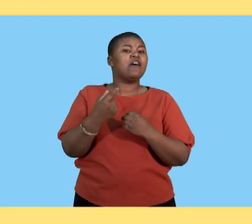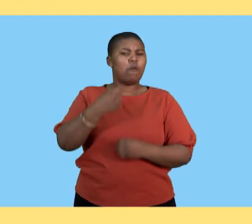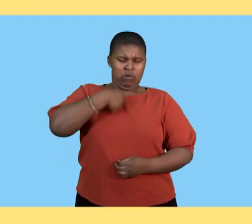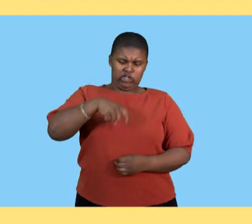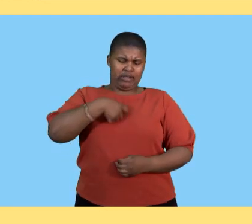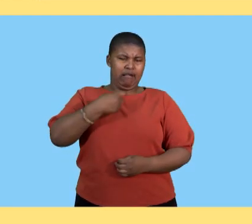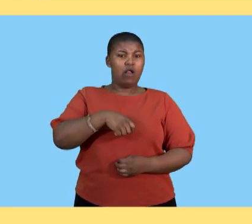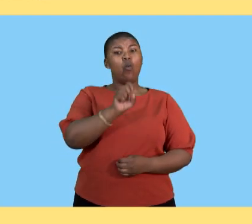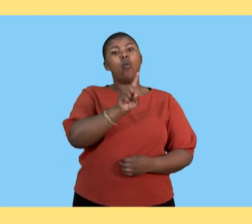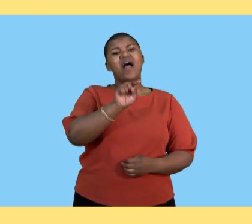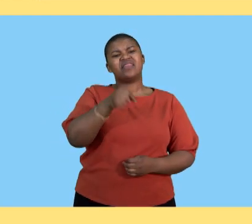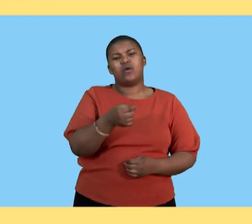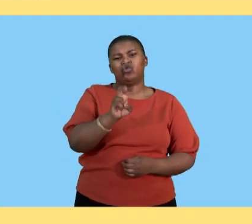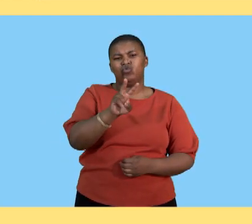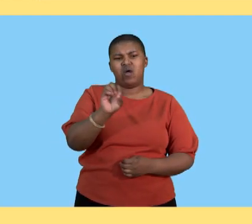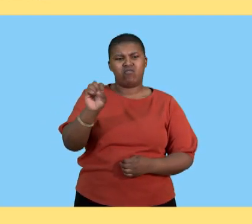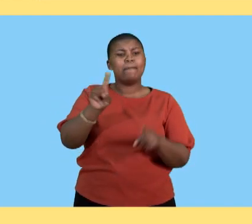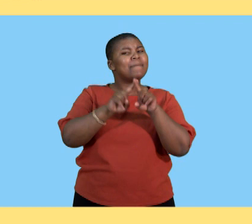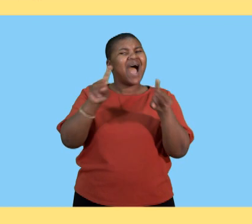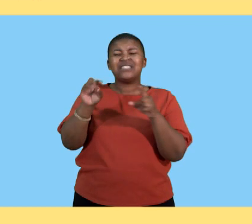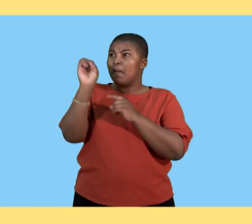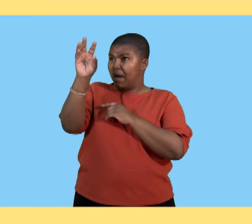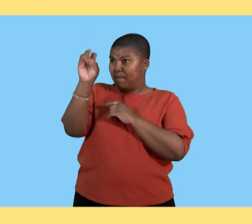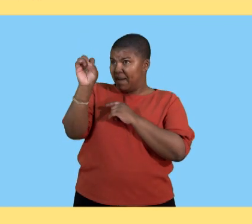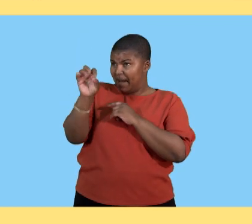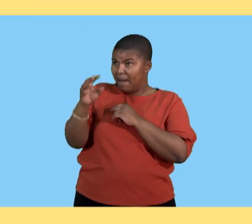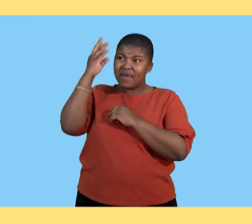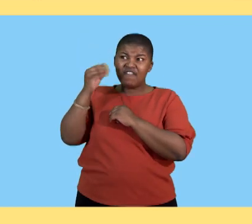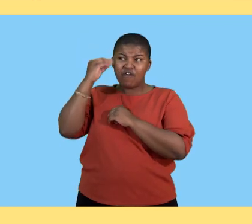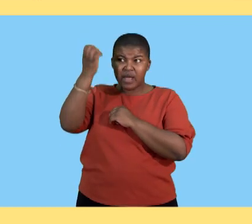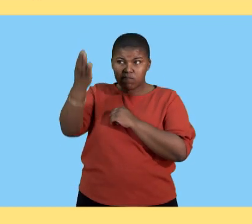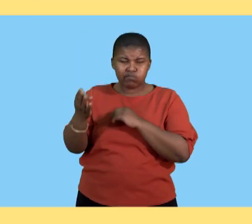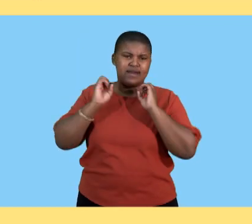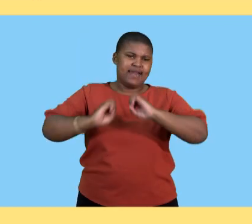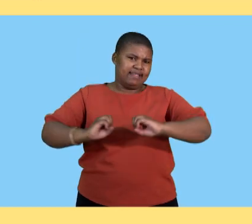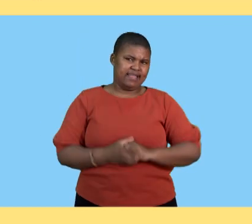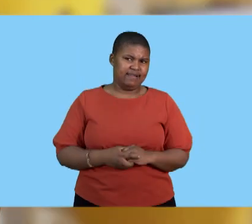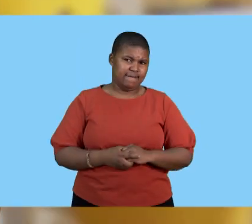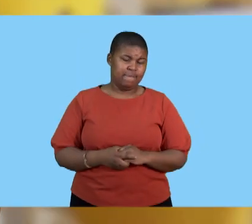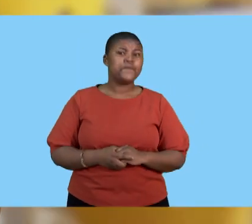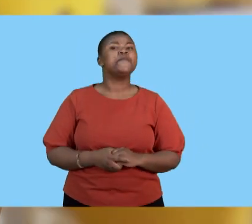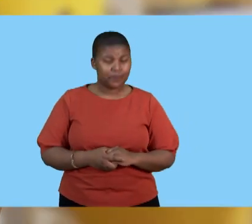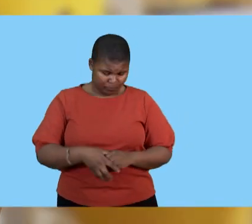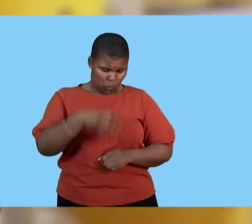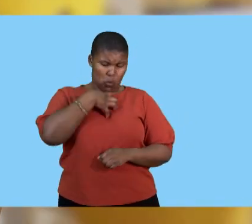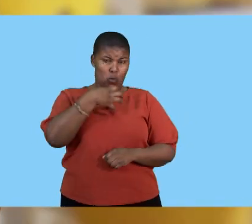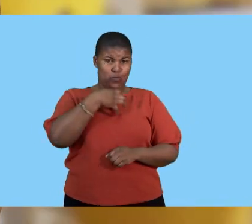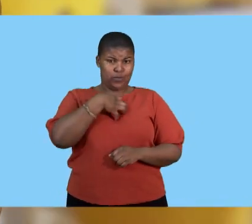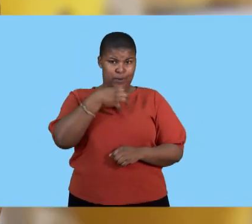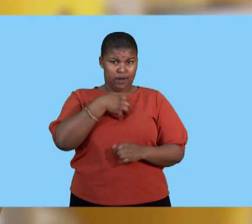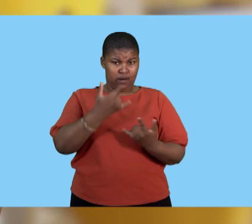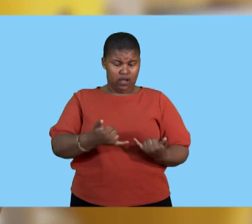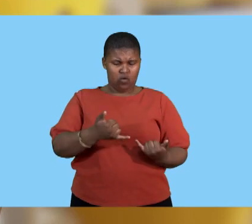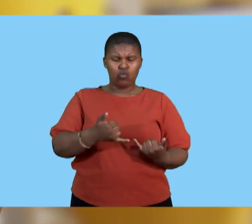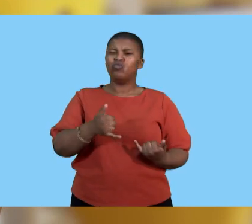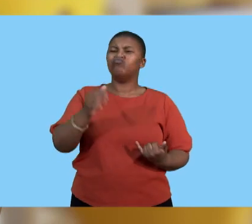1,200. No entry has been made in the books. When the owner takes goods for personal use, we